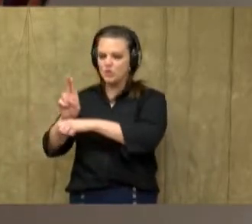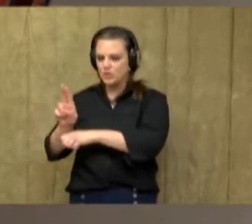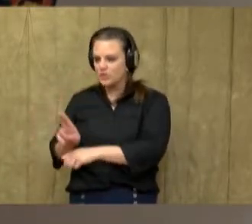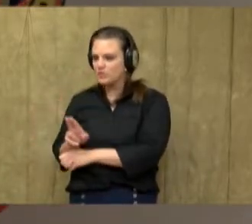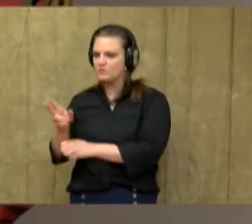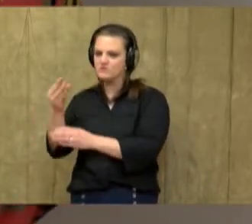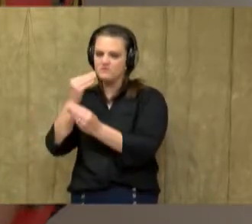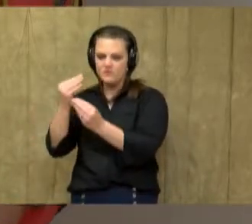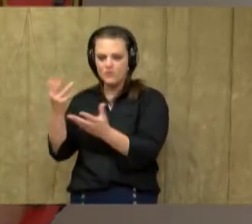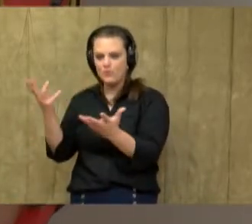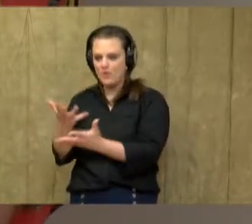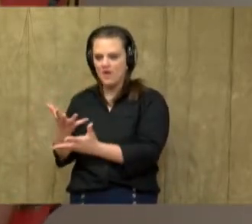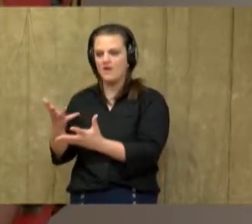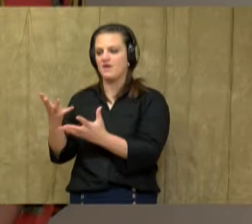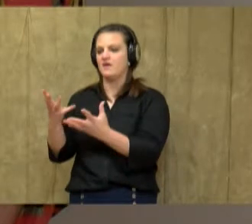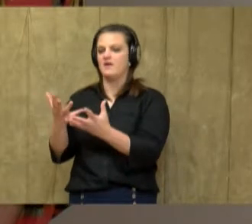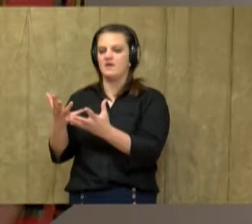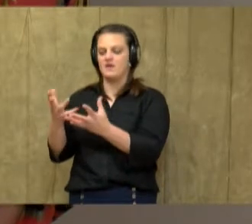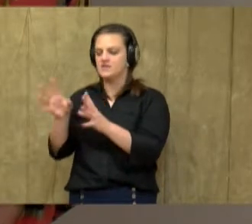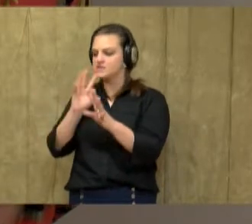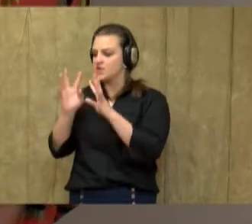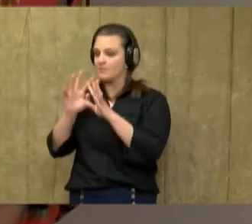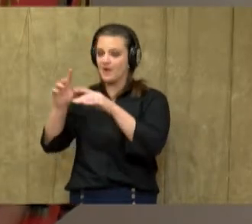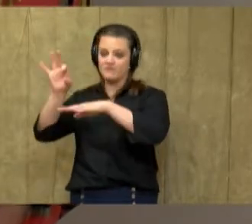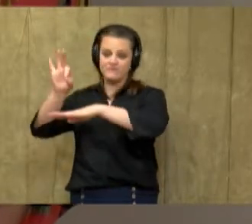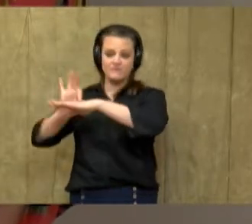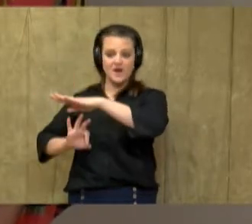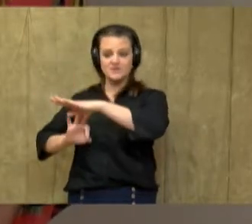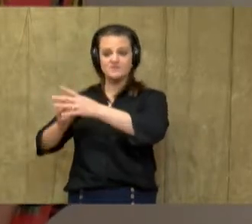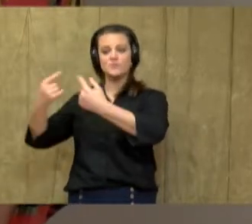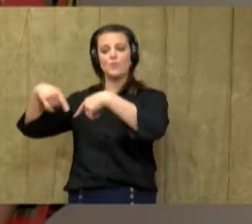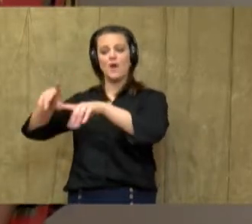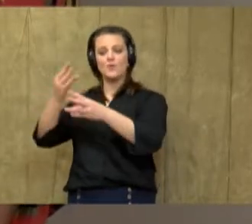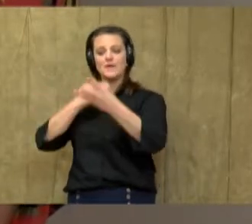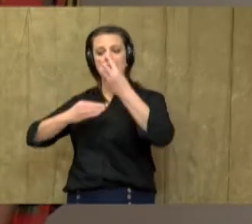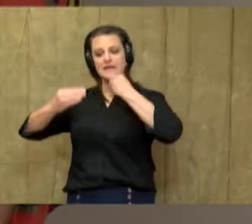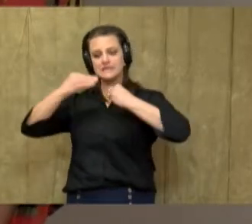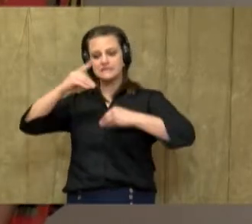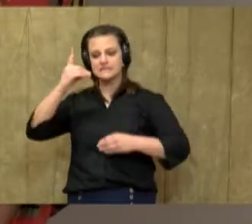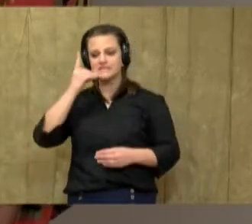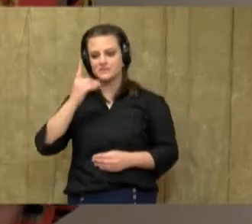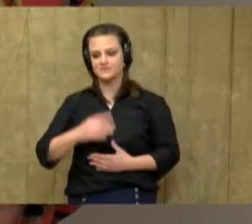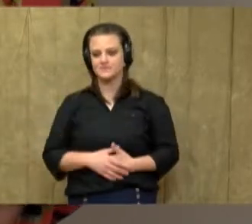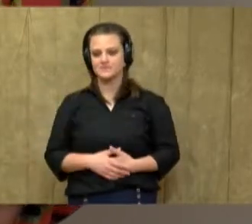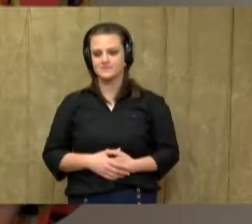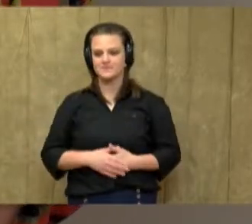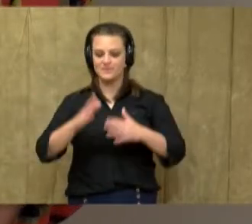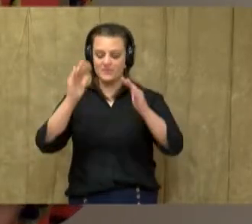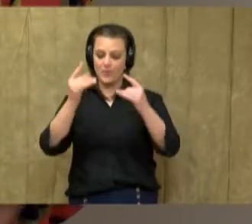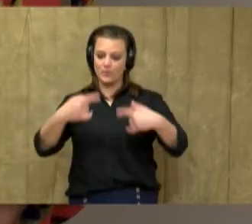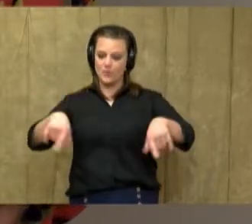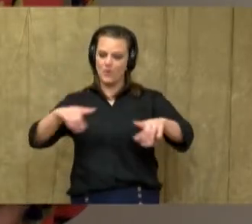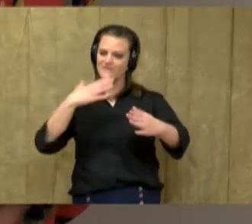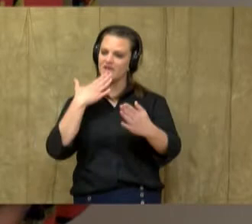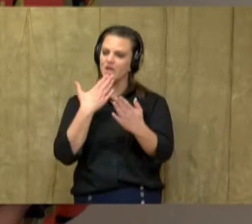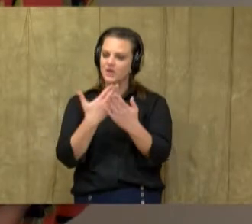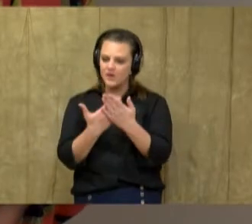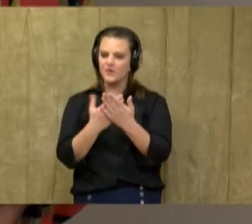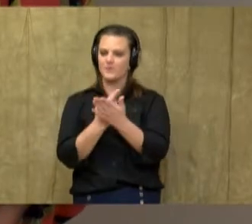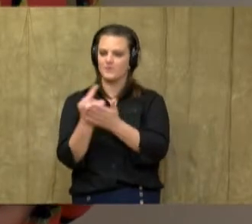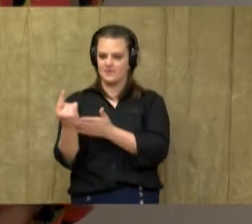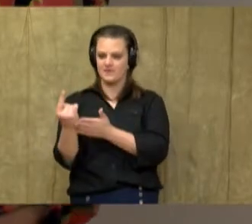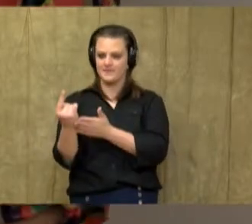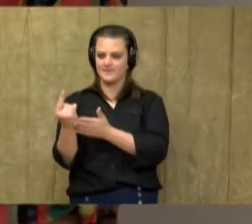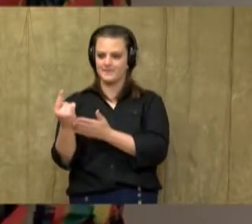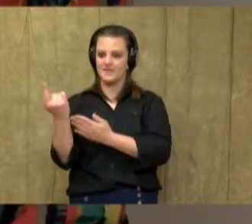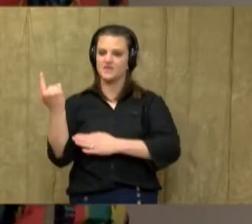on there, and we talked about fractions while we ate our pizza for dinner. I hope you've had a good week, and so today